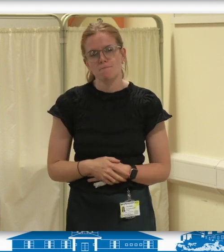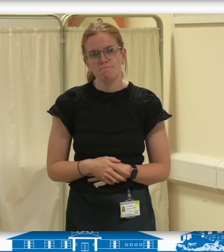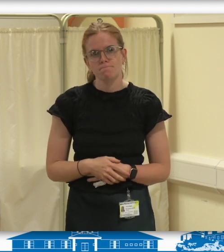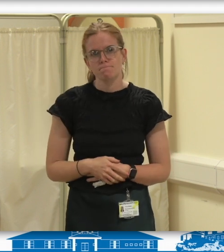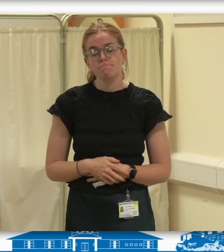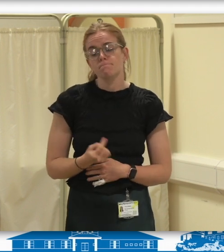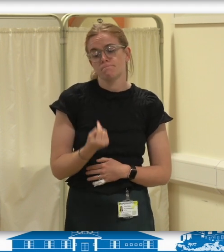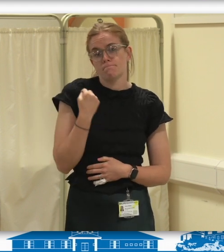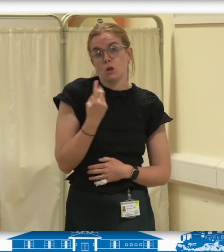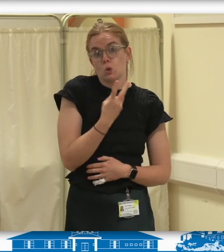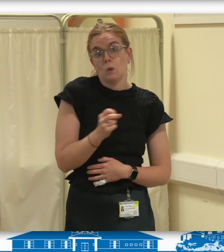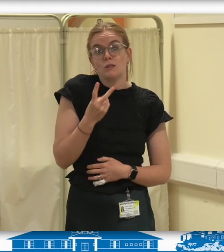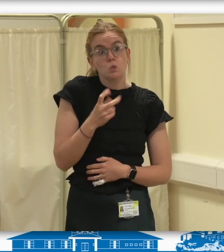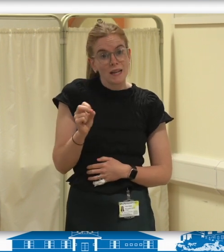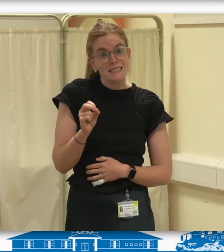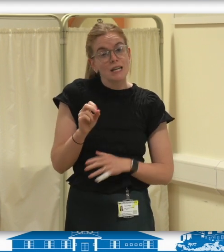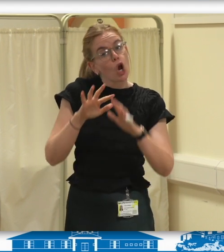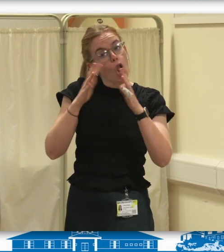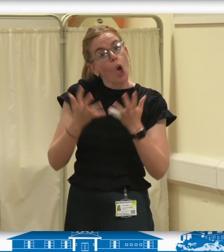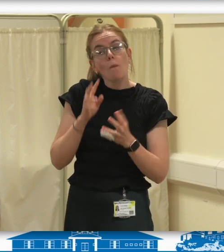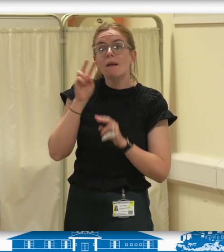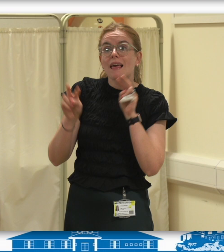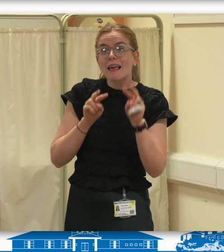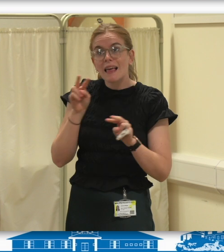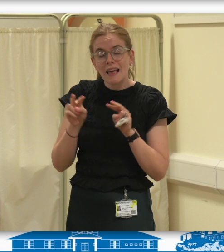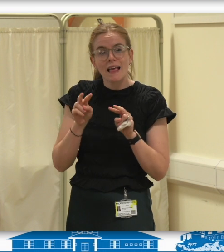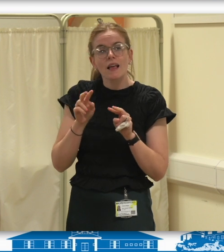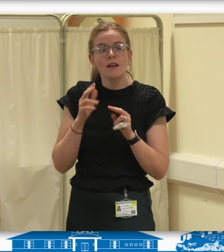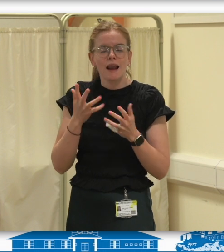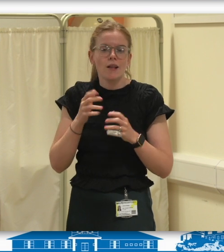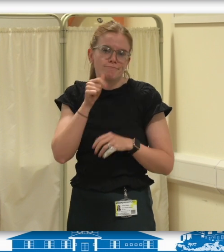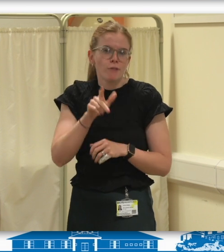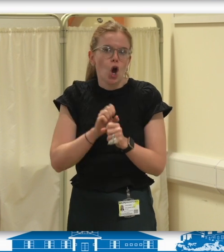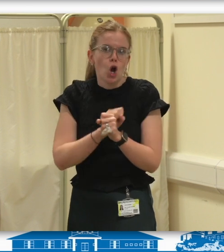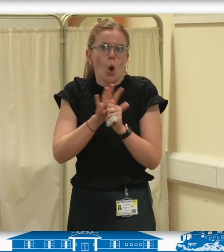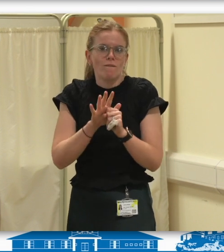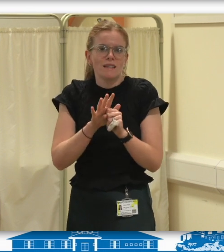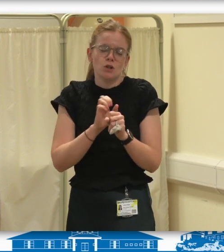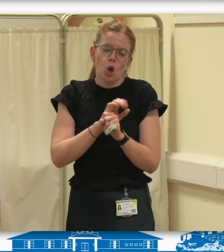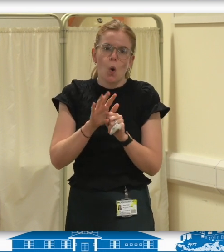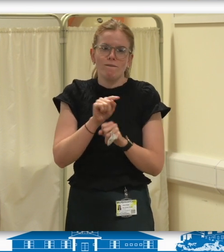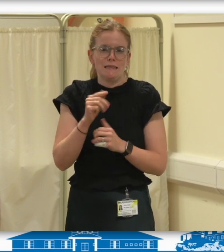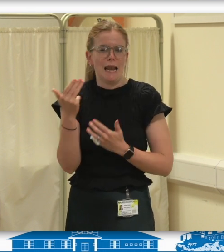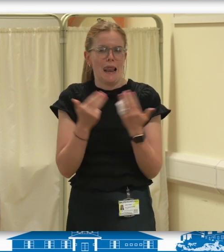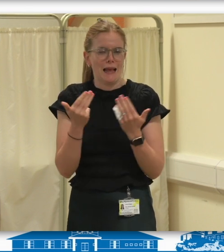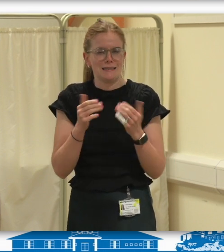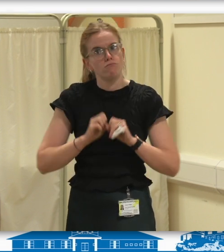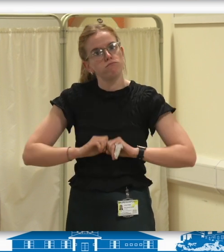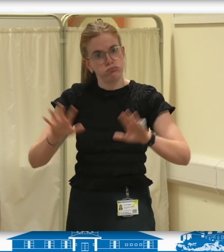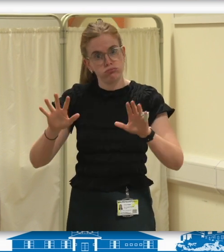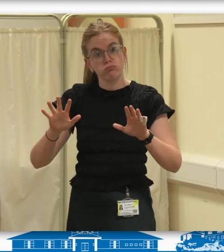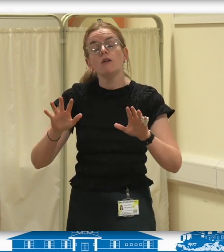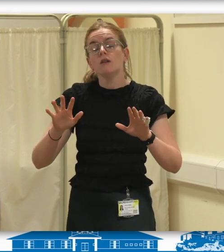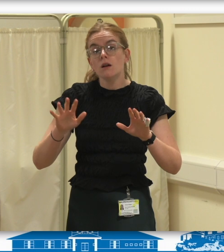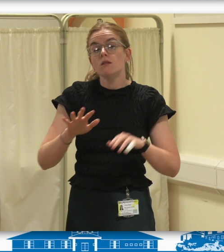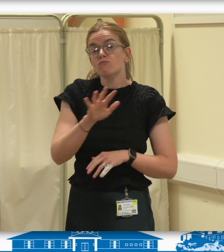In 2020, globally, we saw a novel virus that we now know as COVID-19. Around 1 in